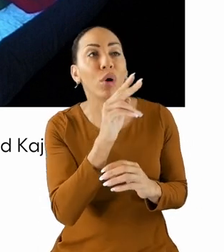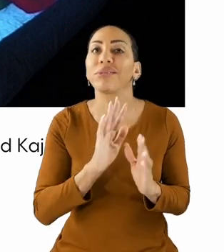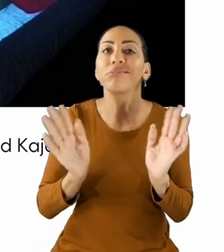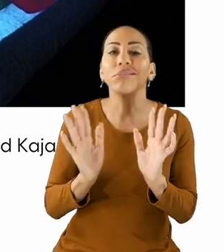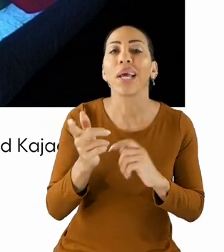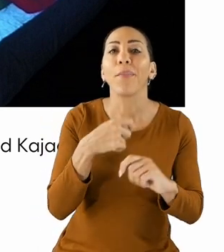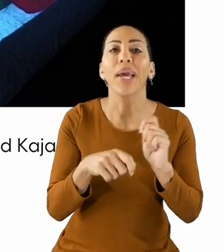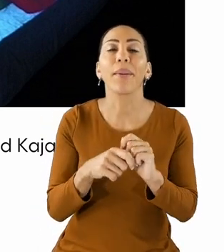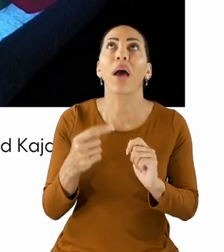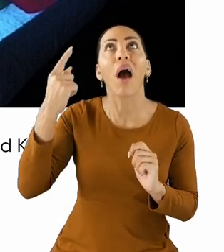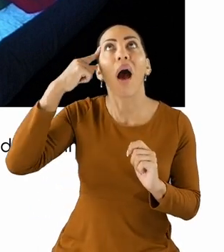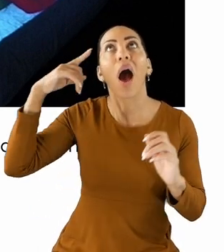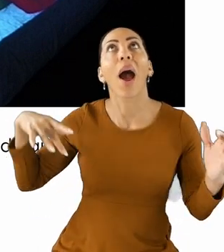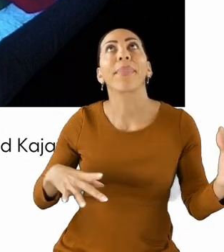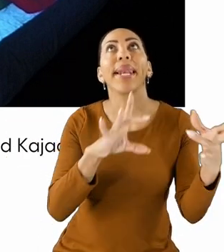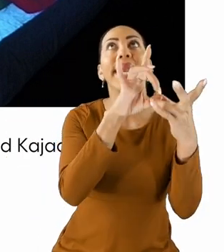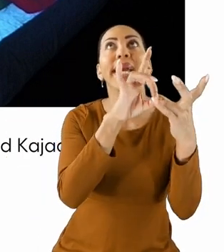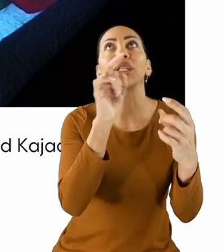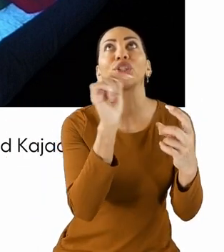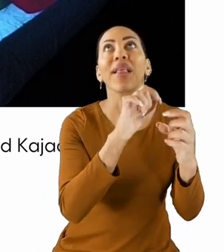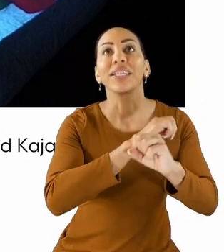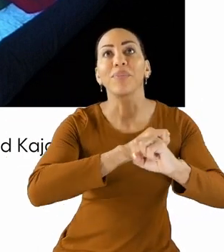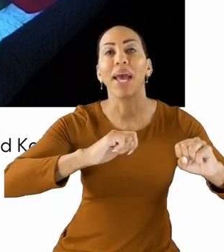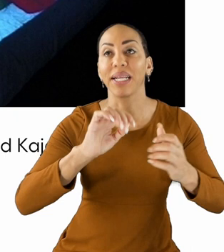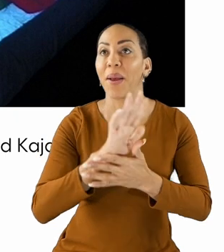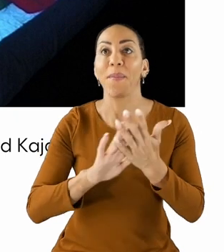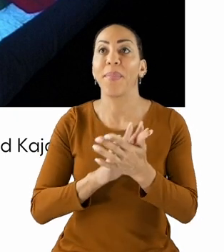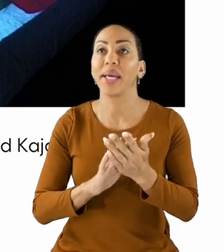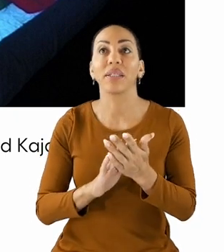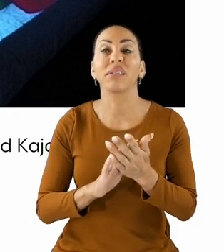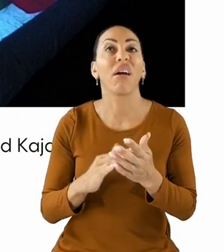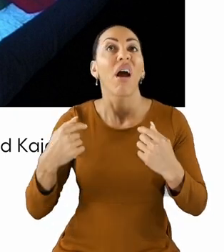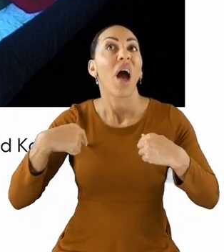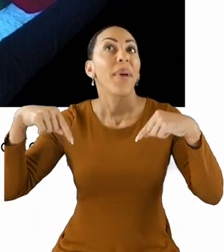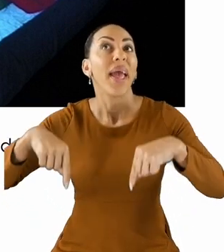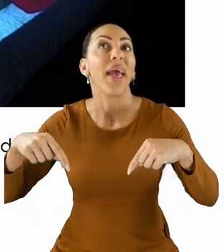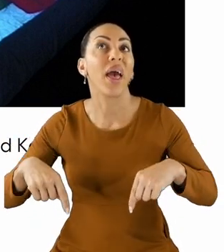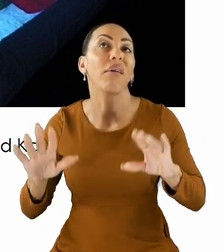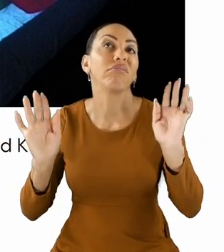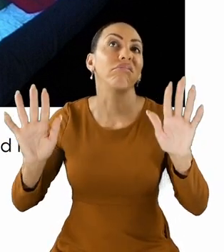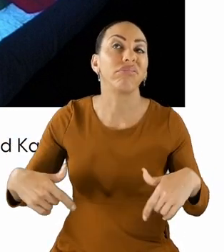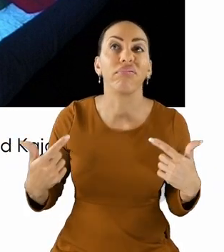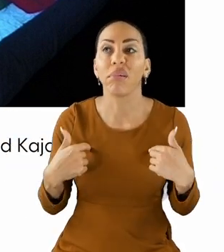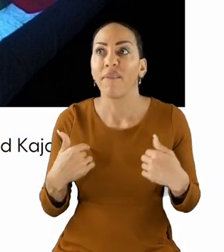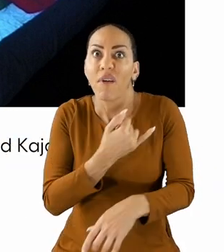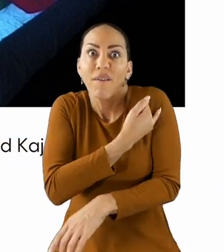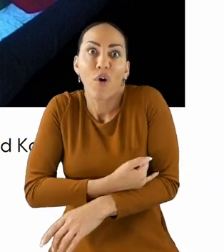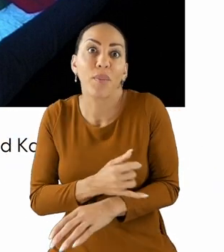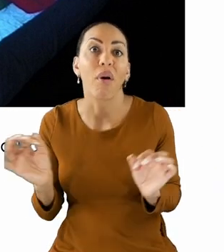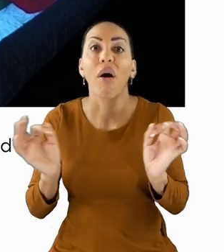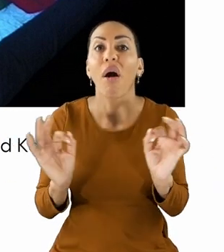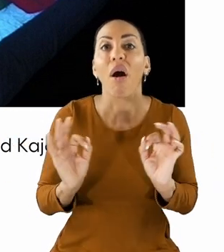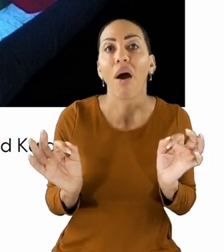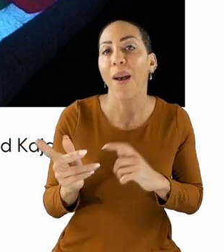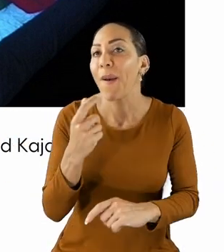a coexistent space. And in doing so, they could leave their physical vulnerabilities behind, along with their self-conscious